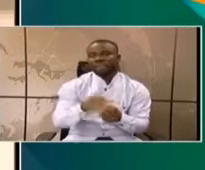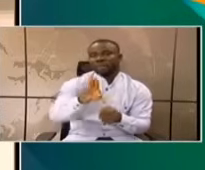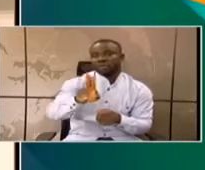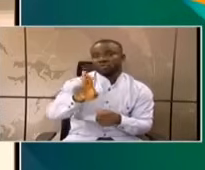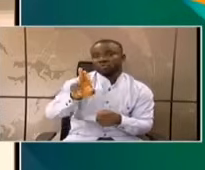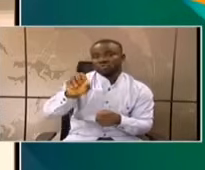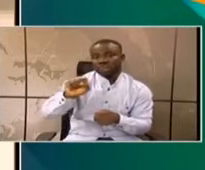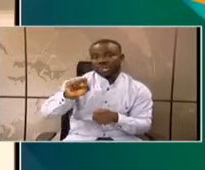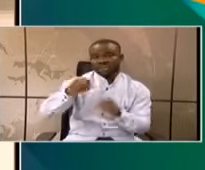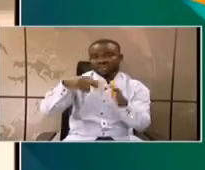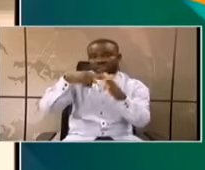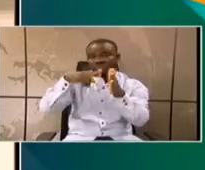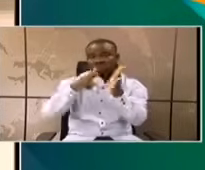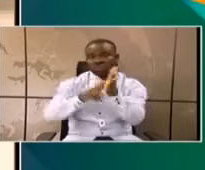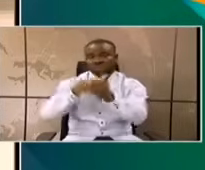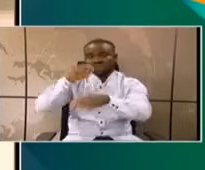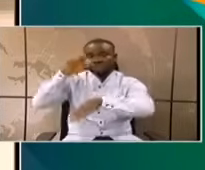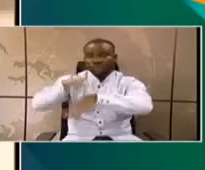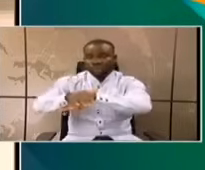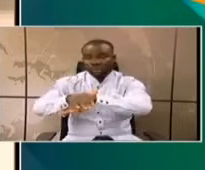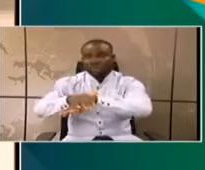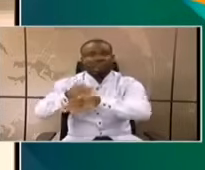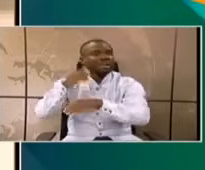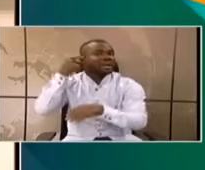report on Galamsey?